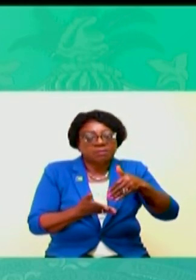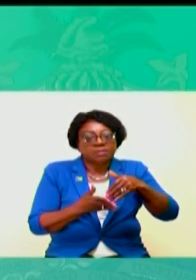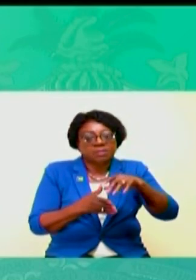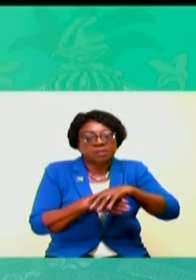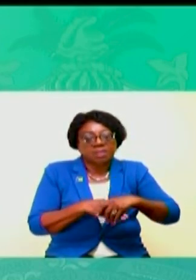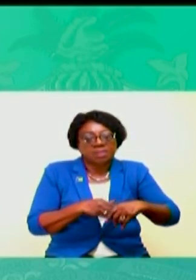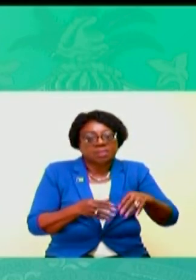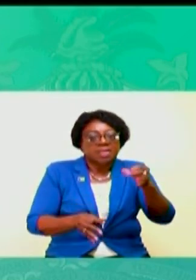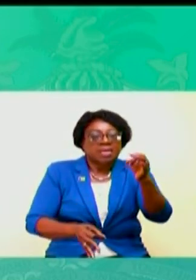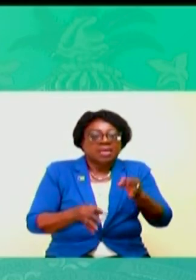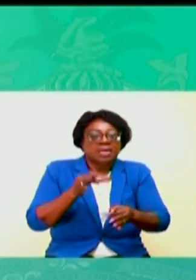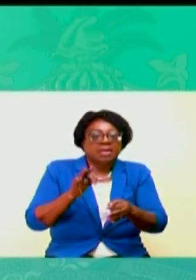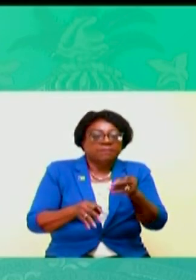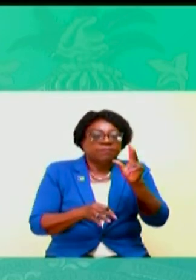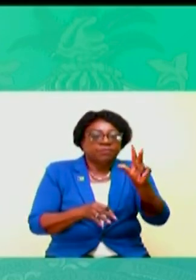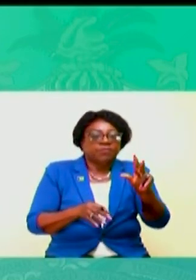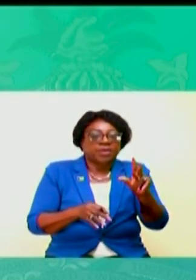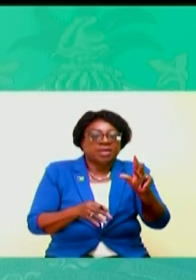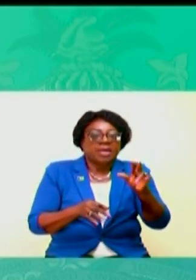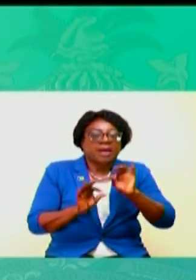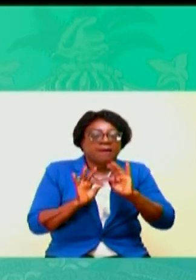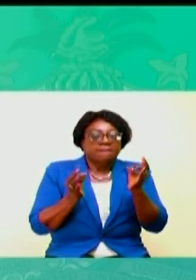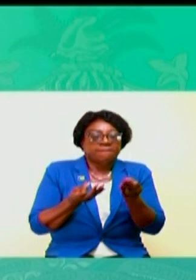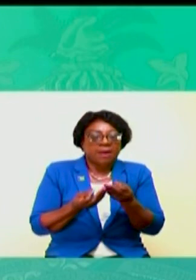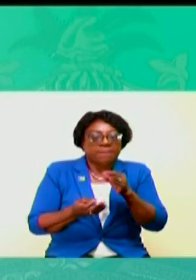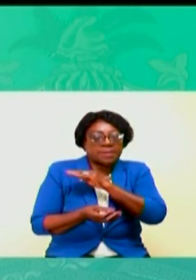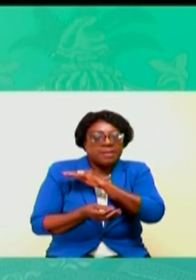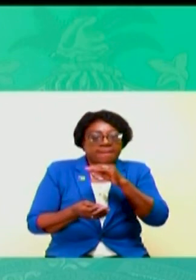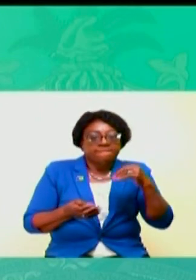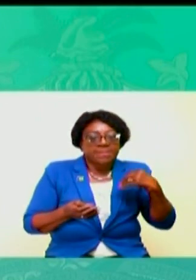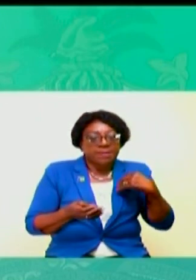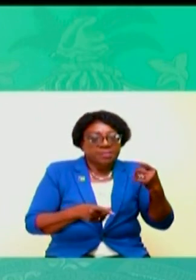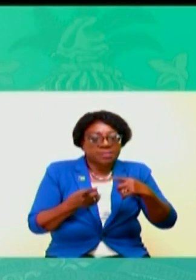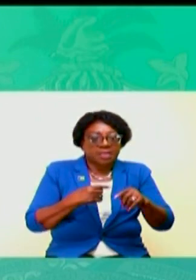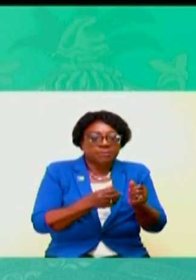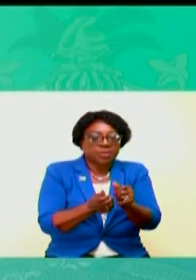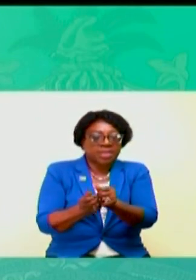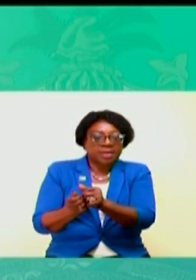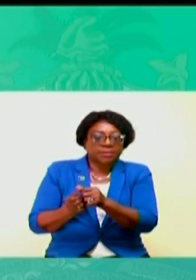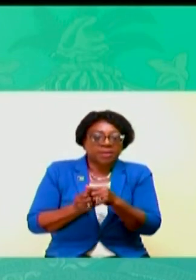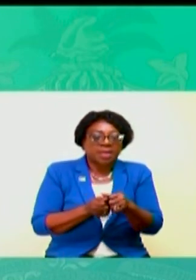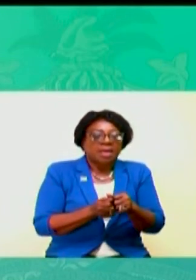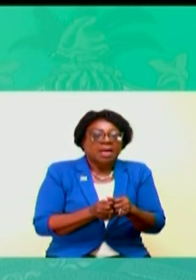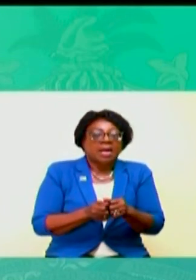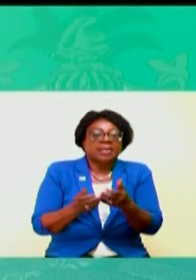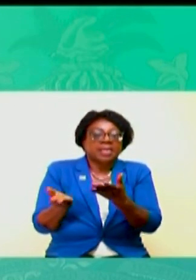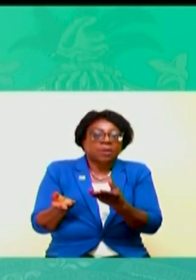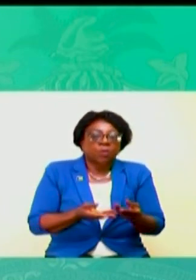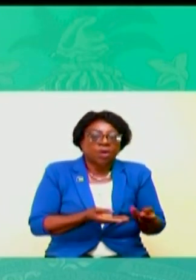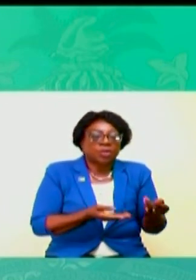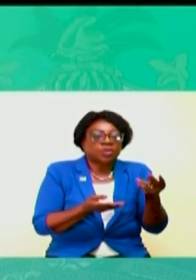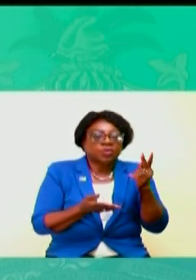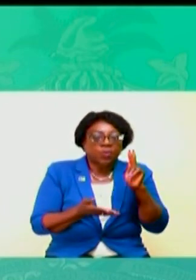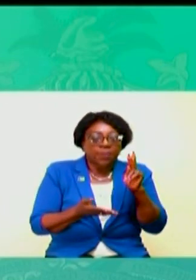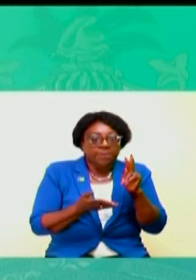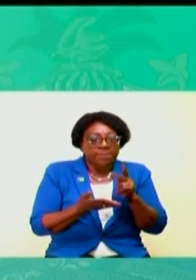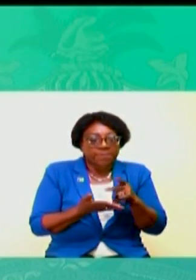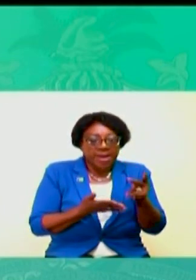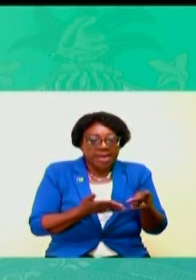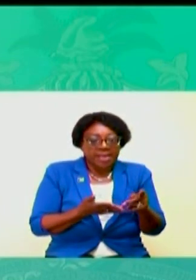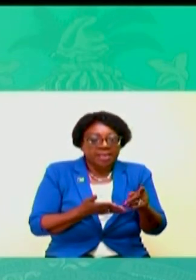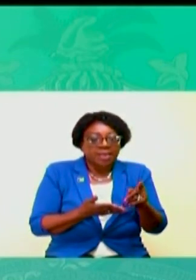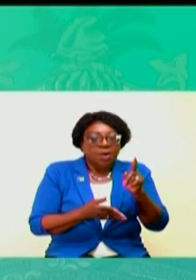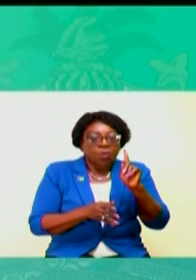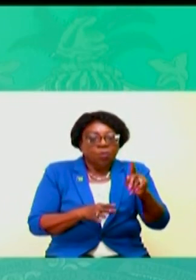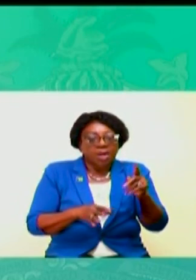persons come together, three family members, siblings, or whomever, and they determine that instead of buying three pieces of property,